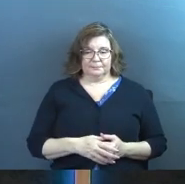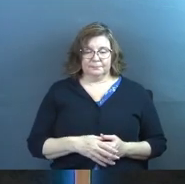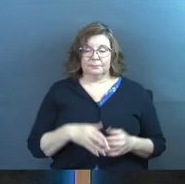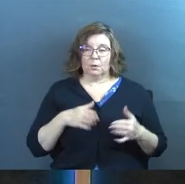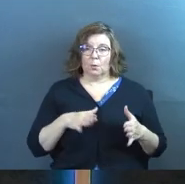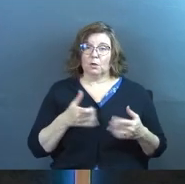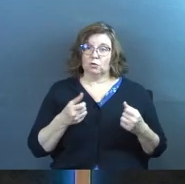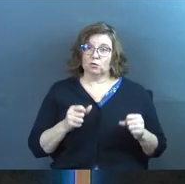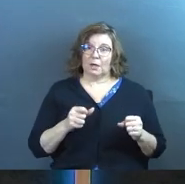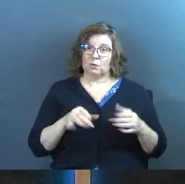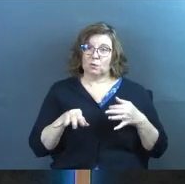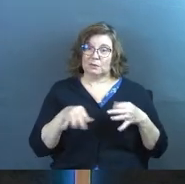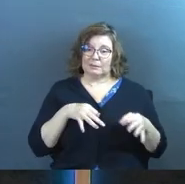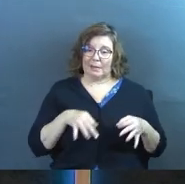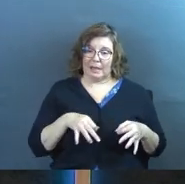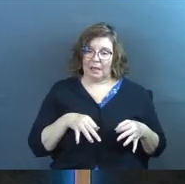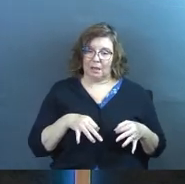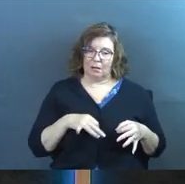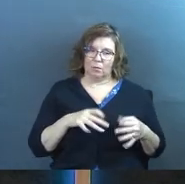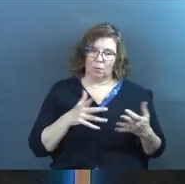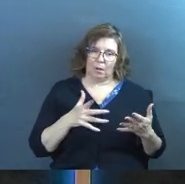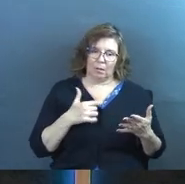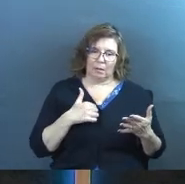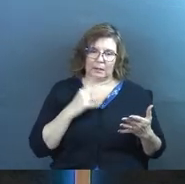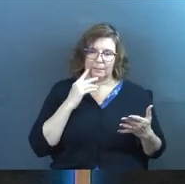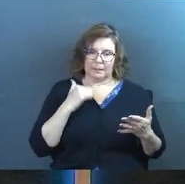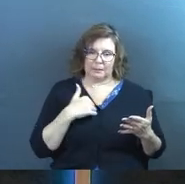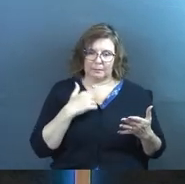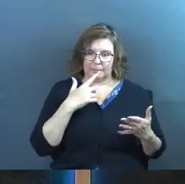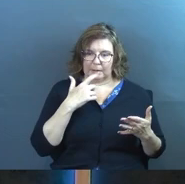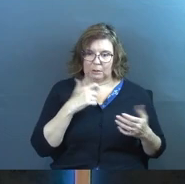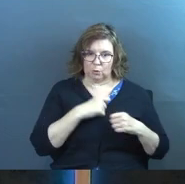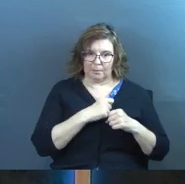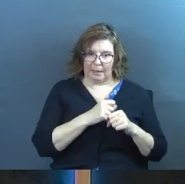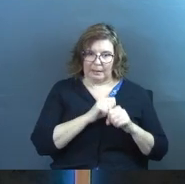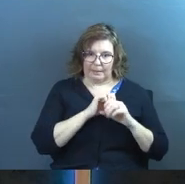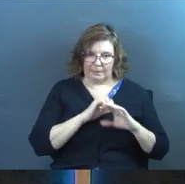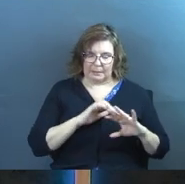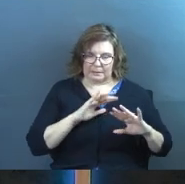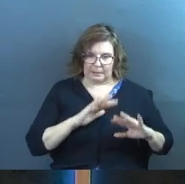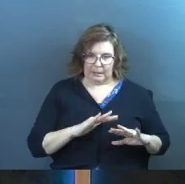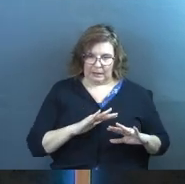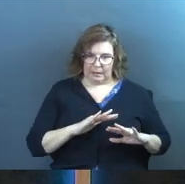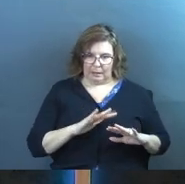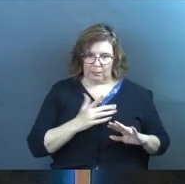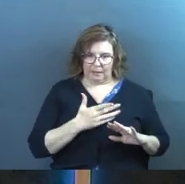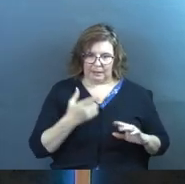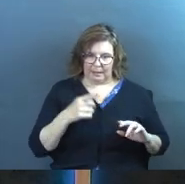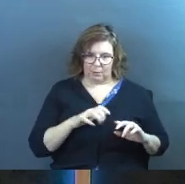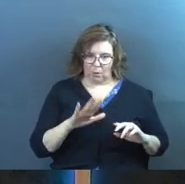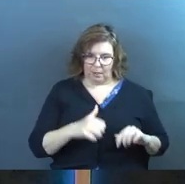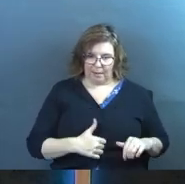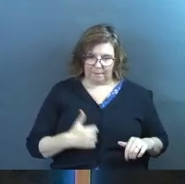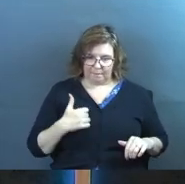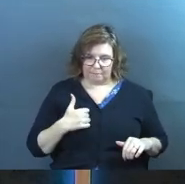And the way you tried to explain it, and the way you tried to make peace with the things that happened to you in your